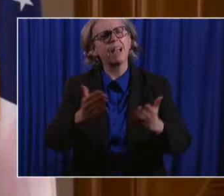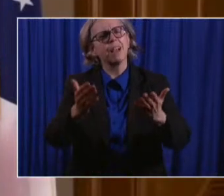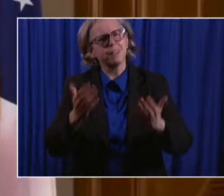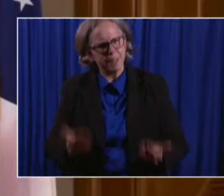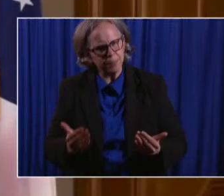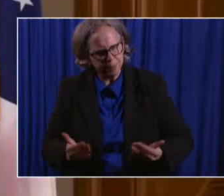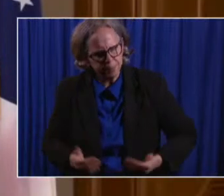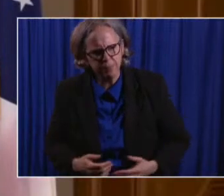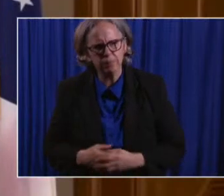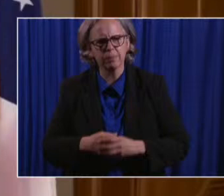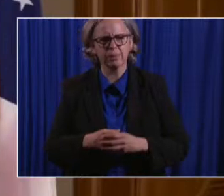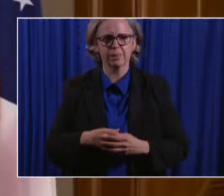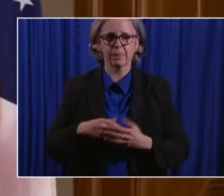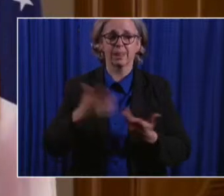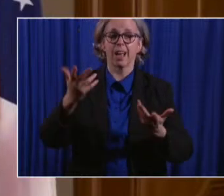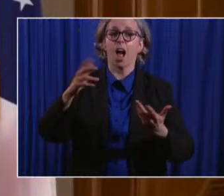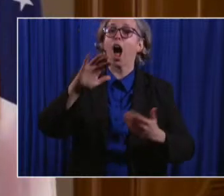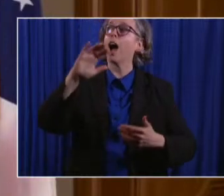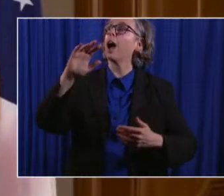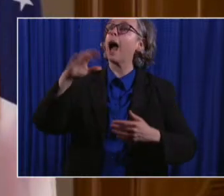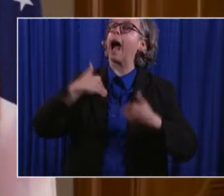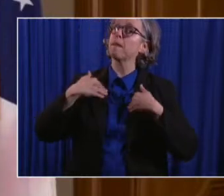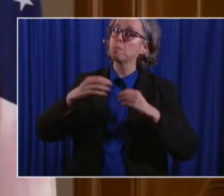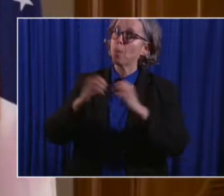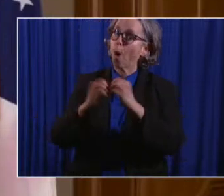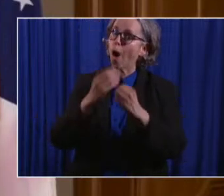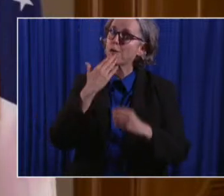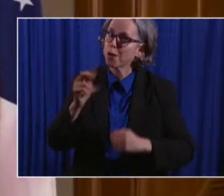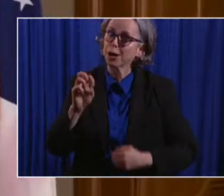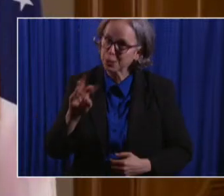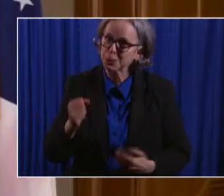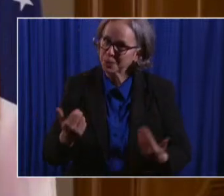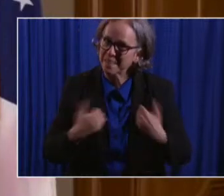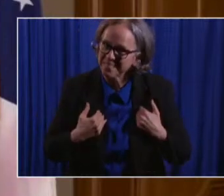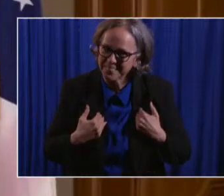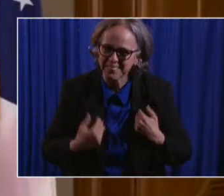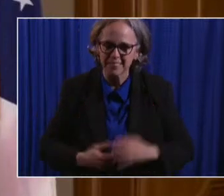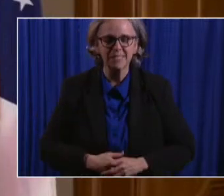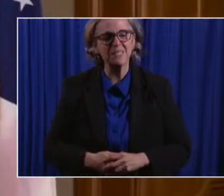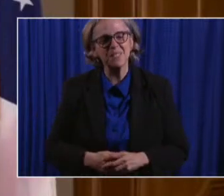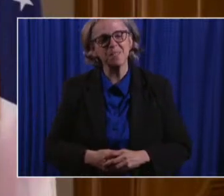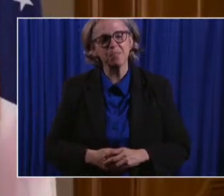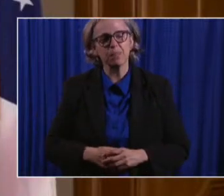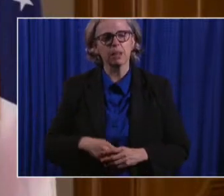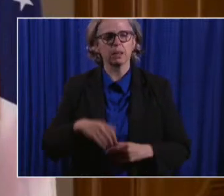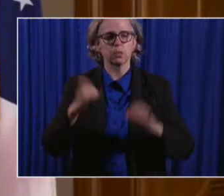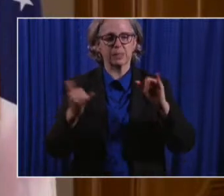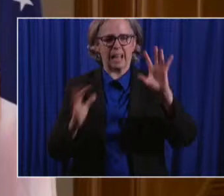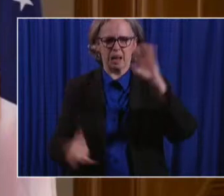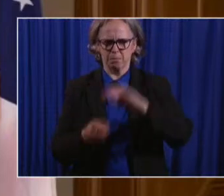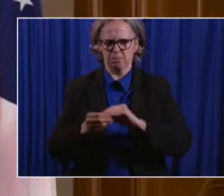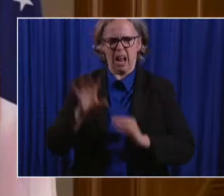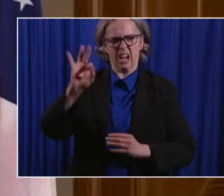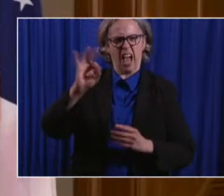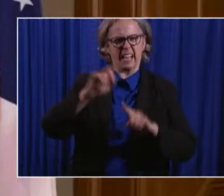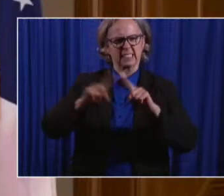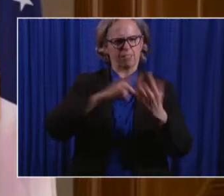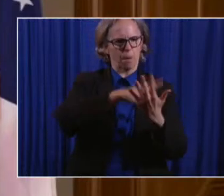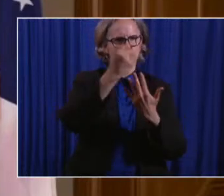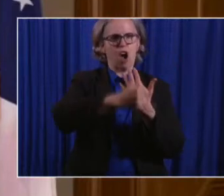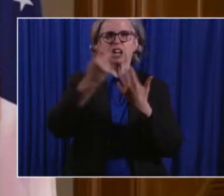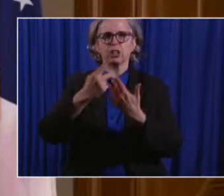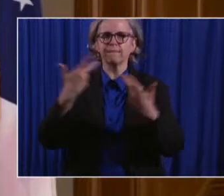talk about some other good news. Today we saw the approval of 9 projects that are set to create over 3,000 new jobs and retain